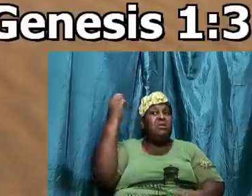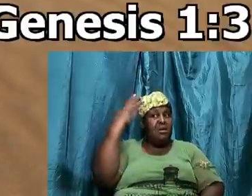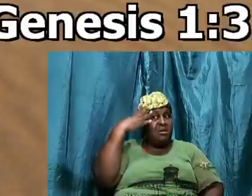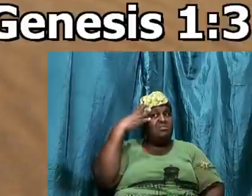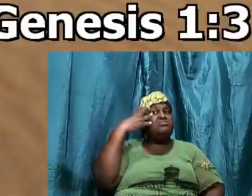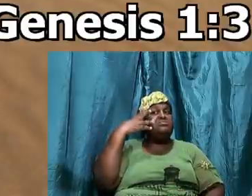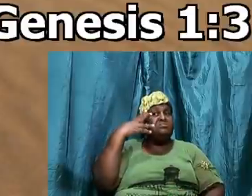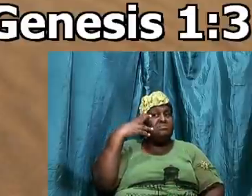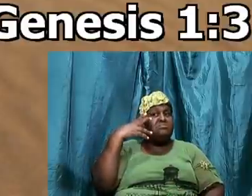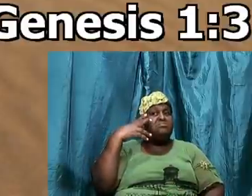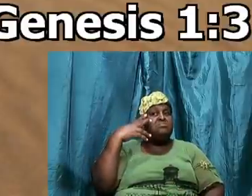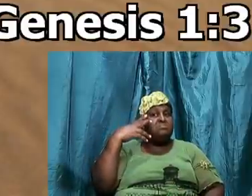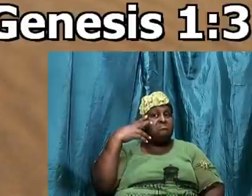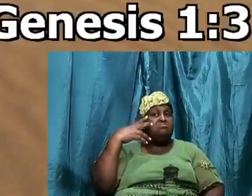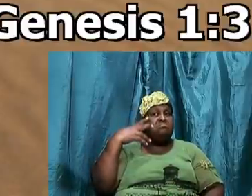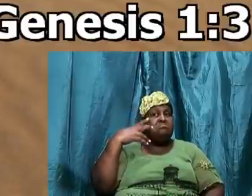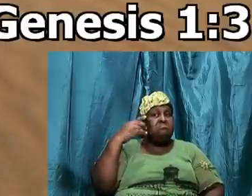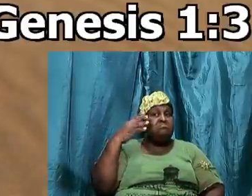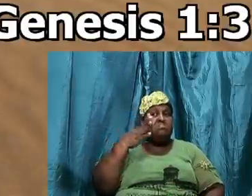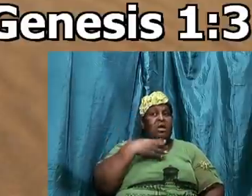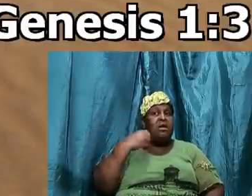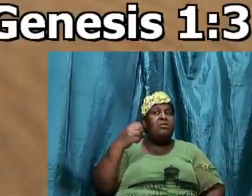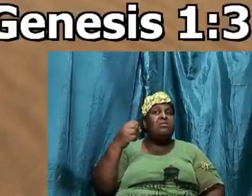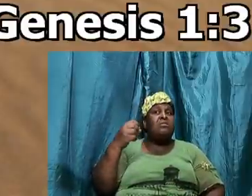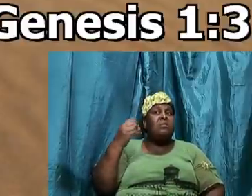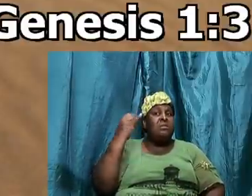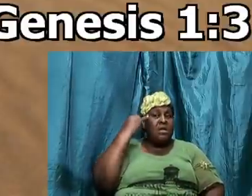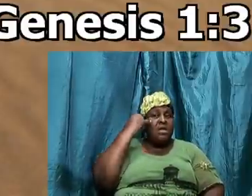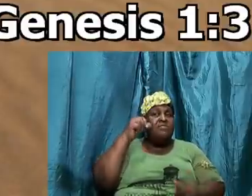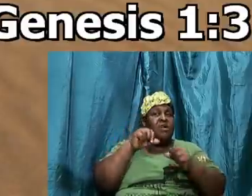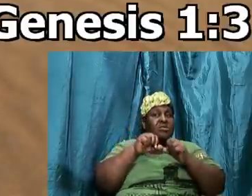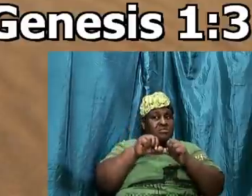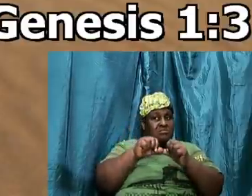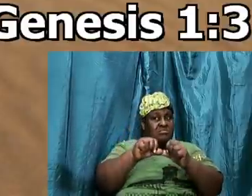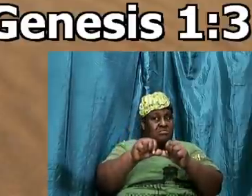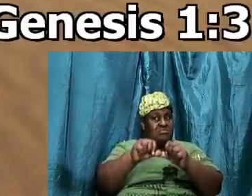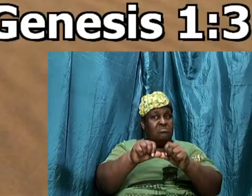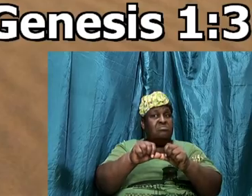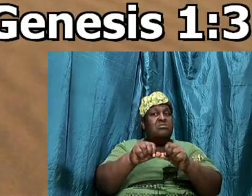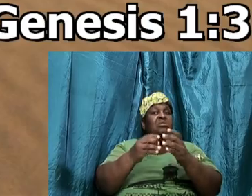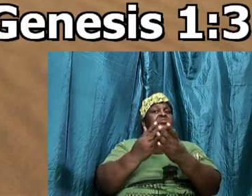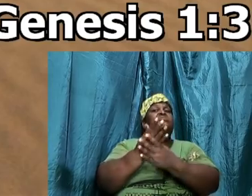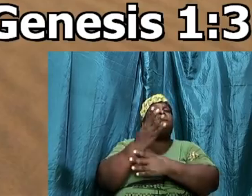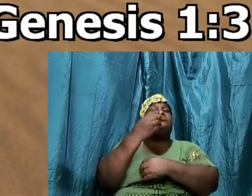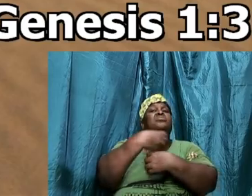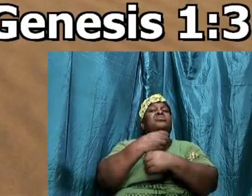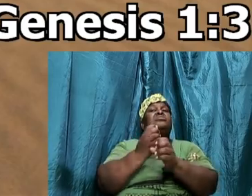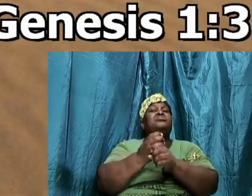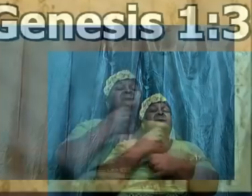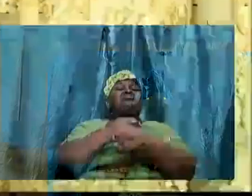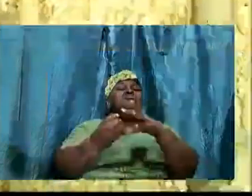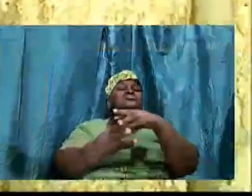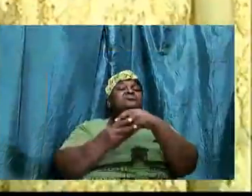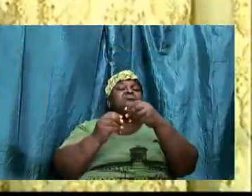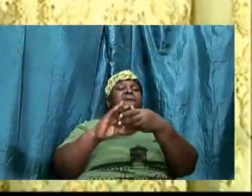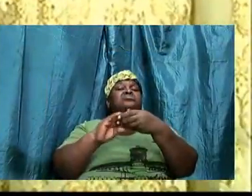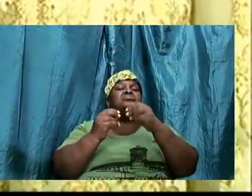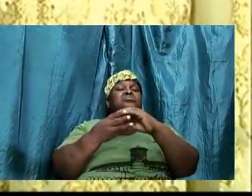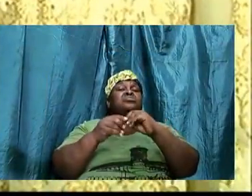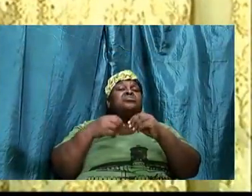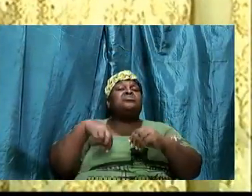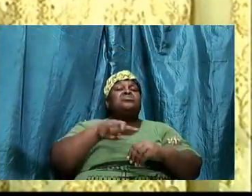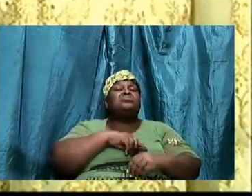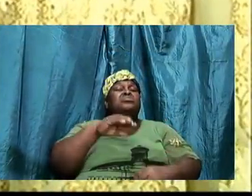right down through the creation story, we would recognize that almost all